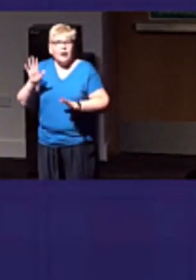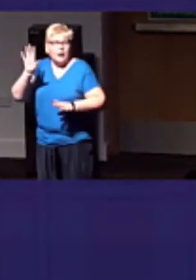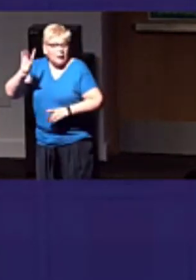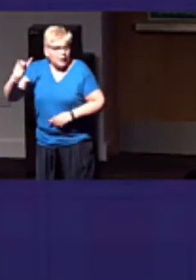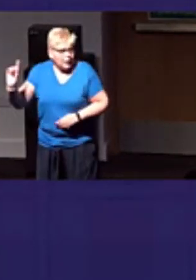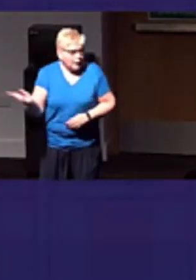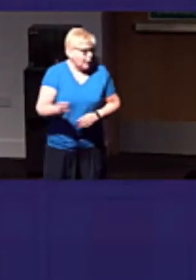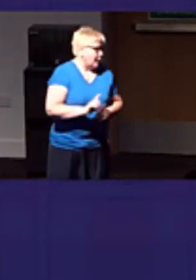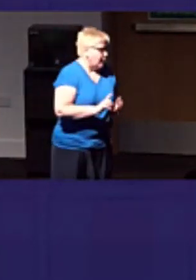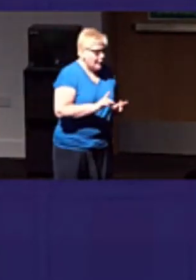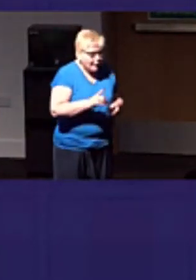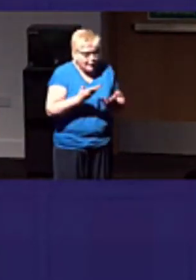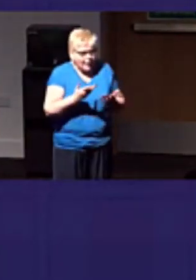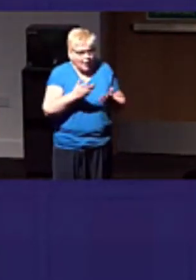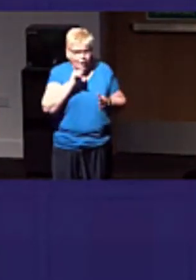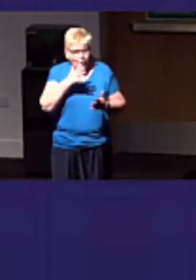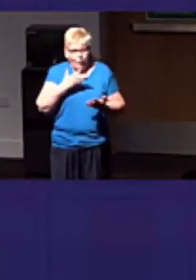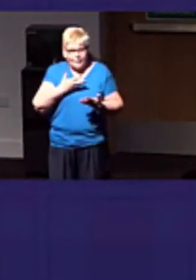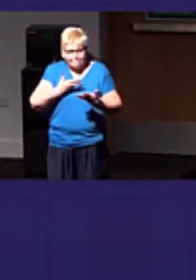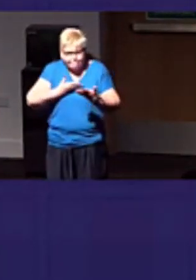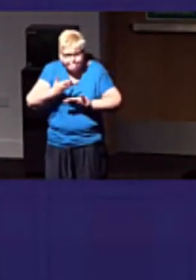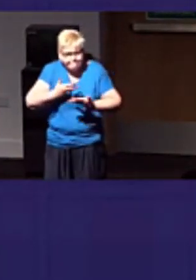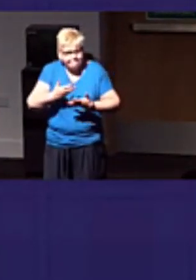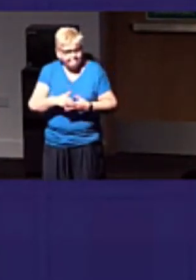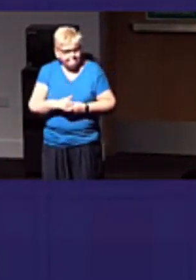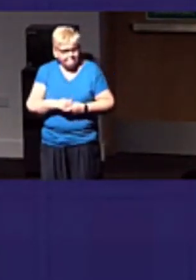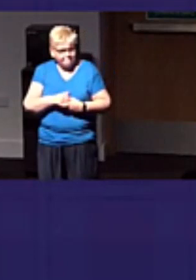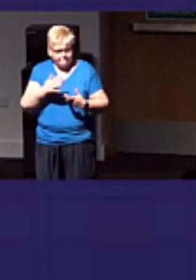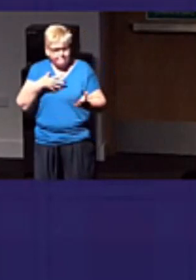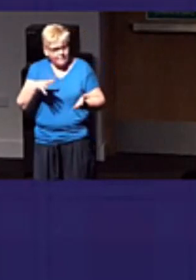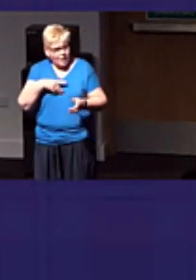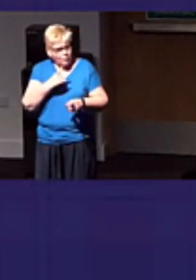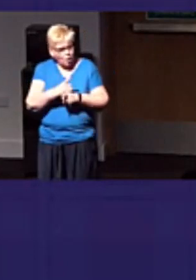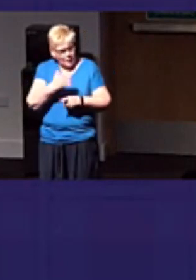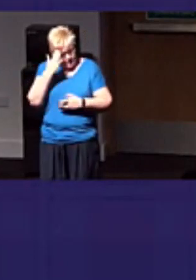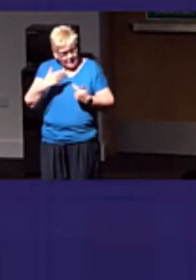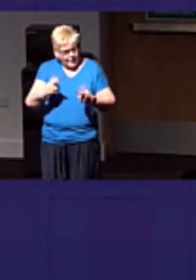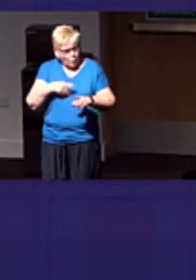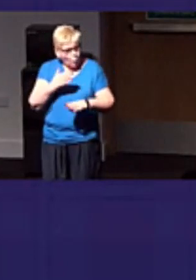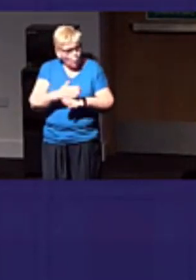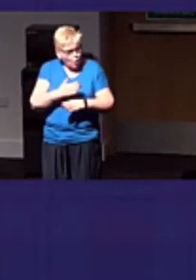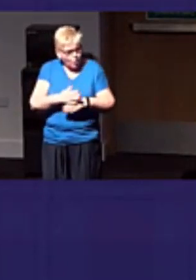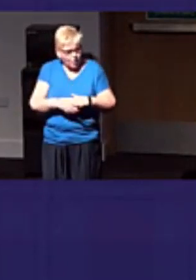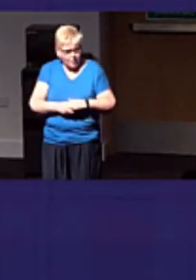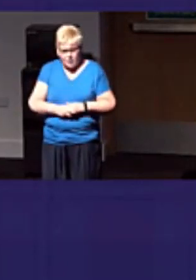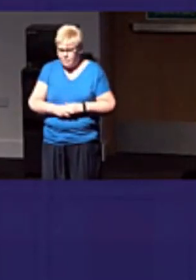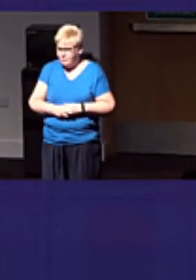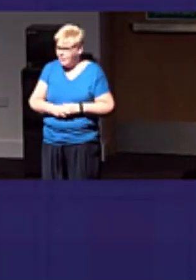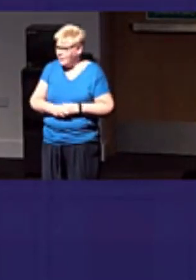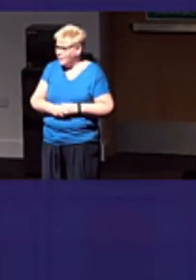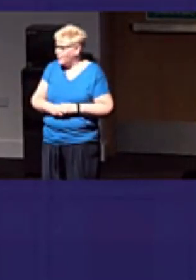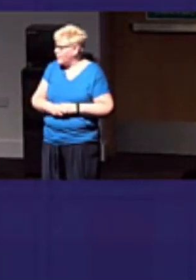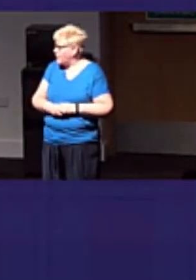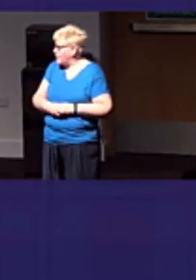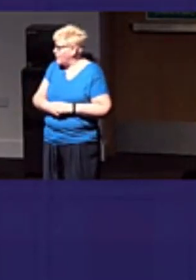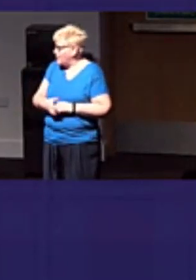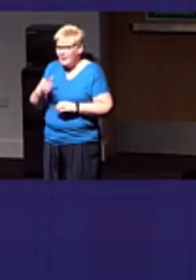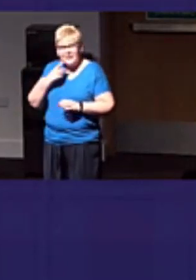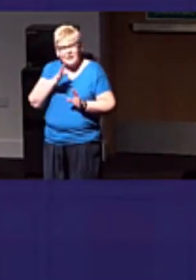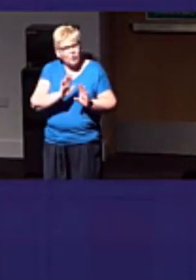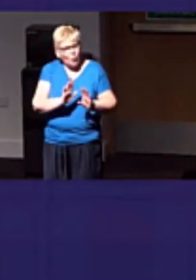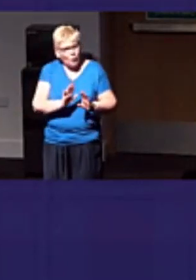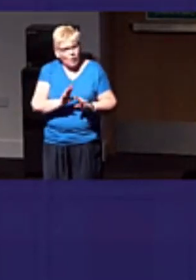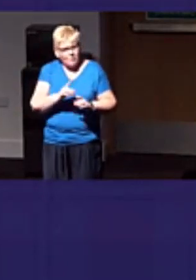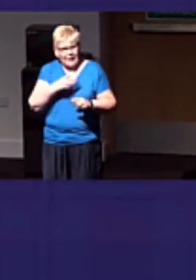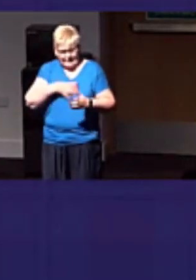colleague Mary and I having exactly this conversation. I'm like, I'm going to give a talk about mental health at work. And she looks at me like, and I said, no, but